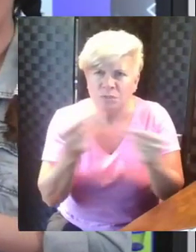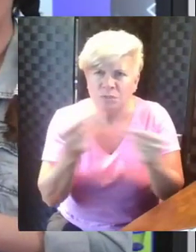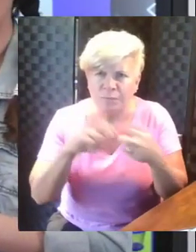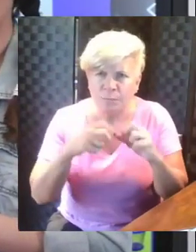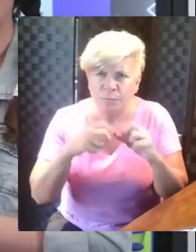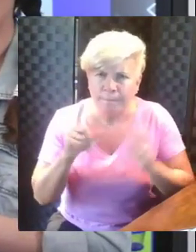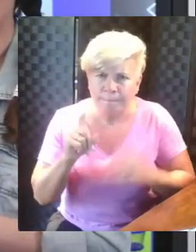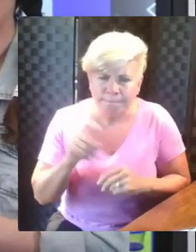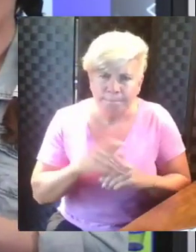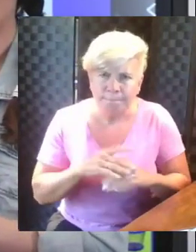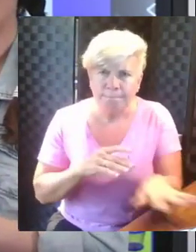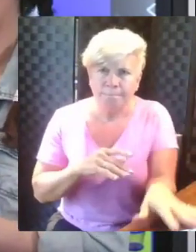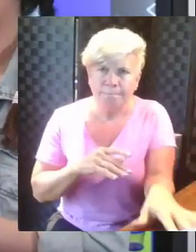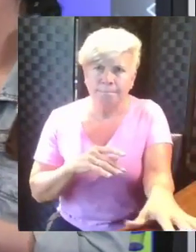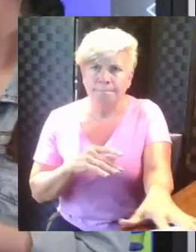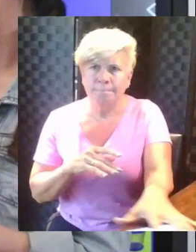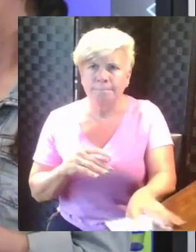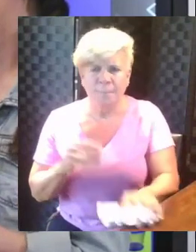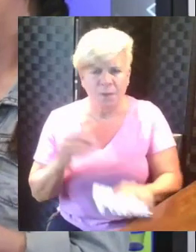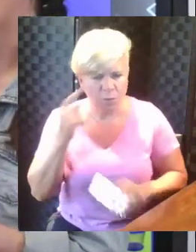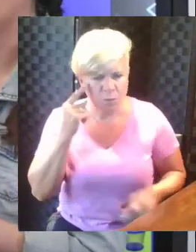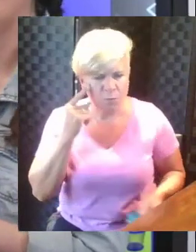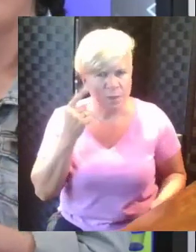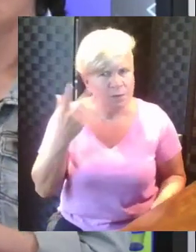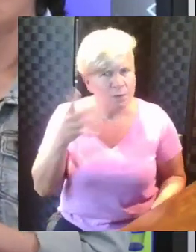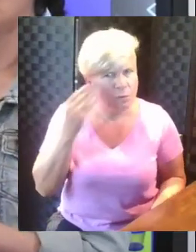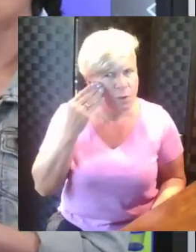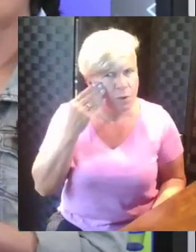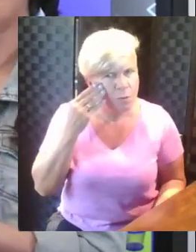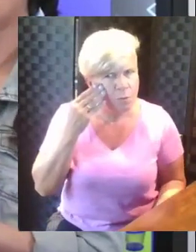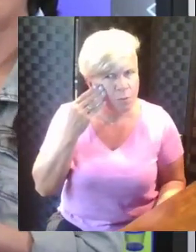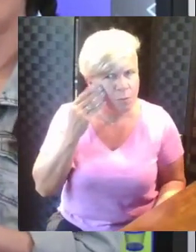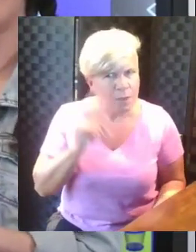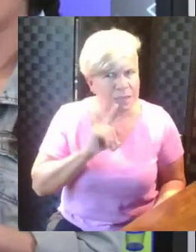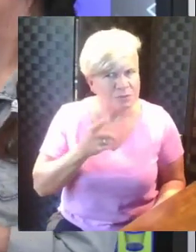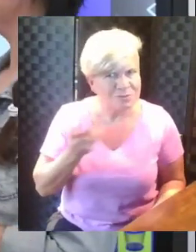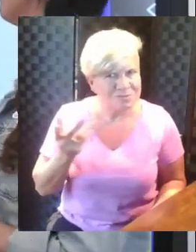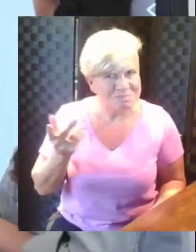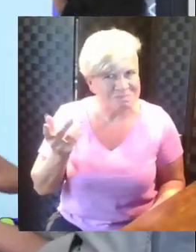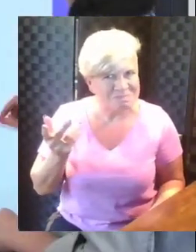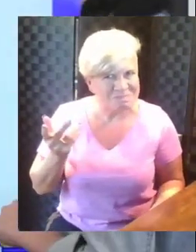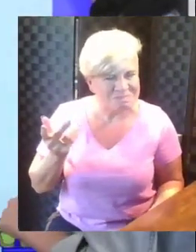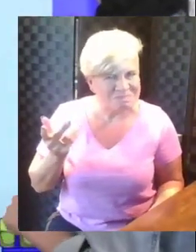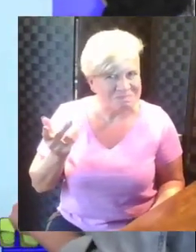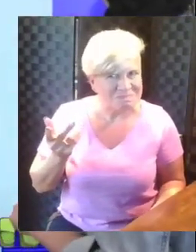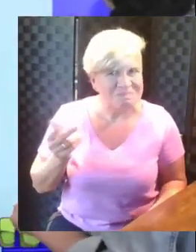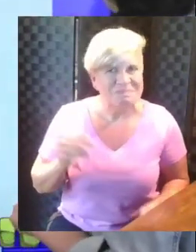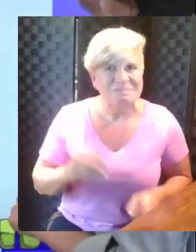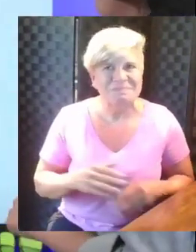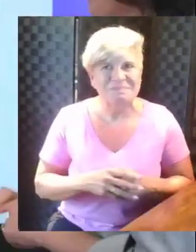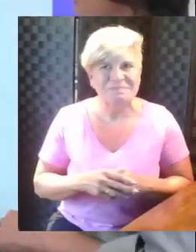problem? Do you think you already know what the answer might be?